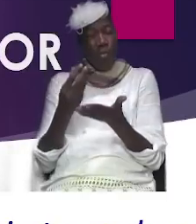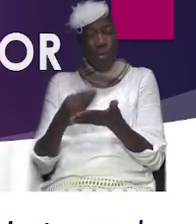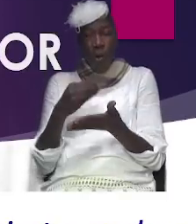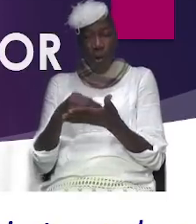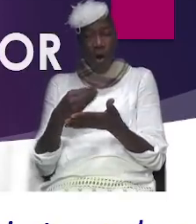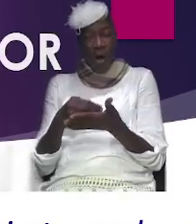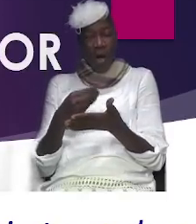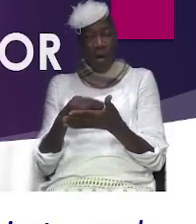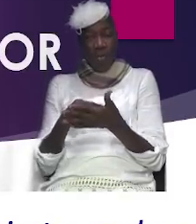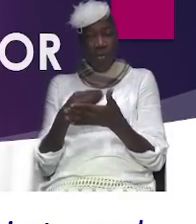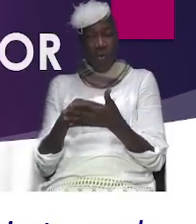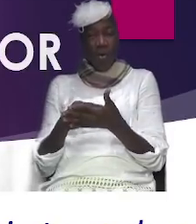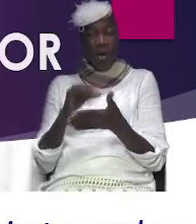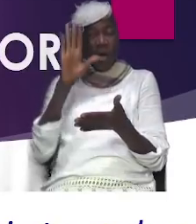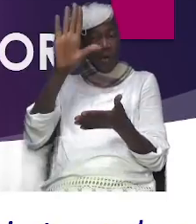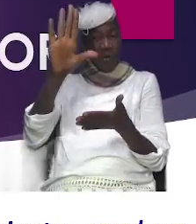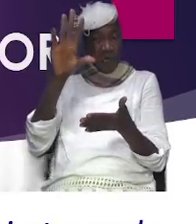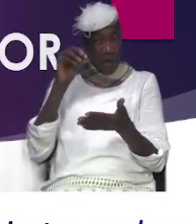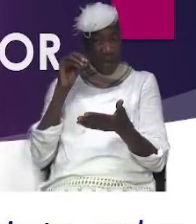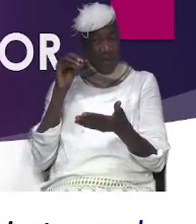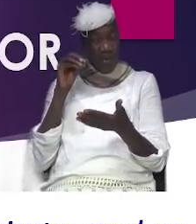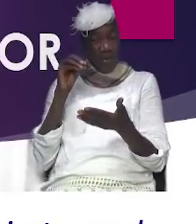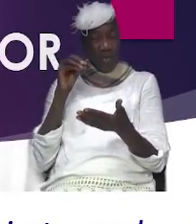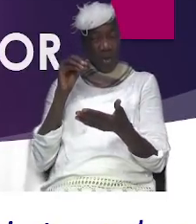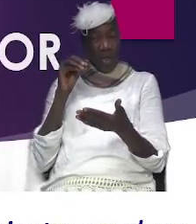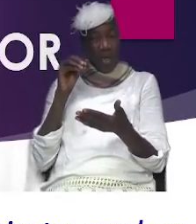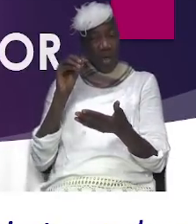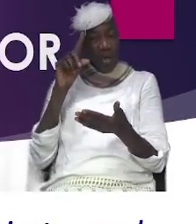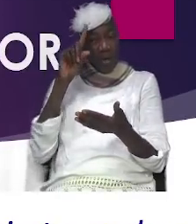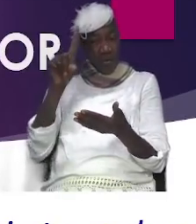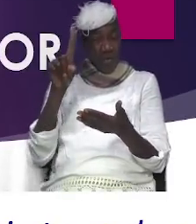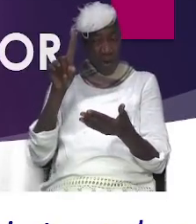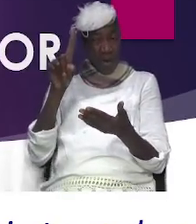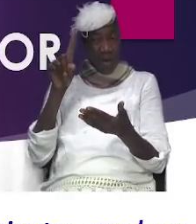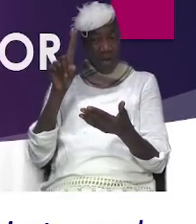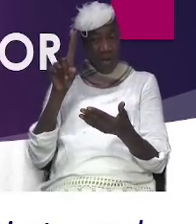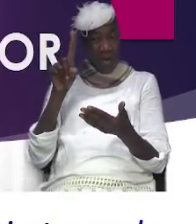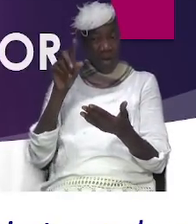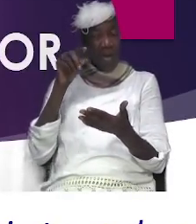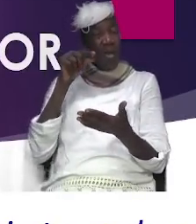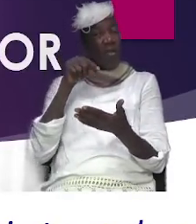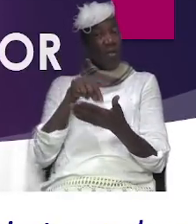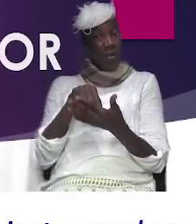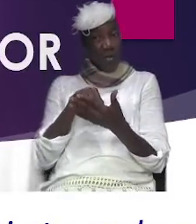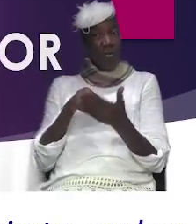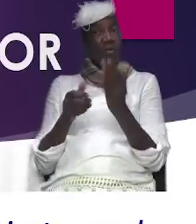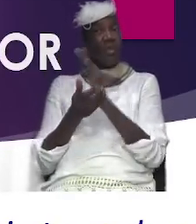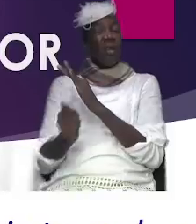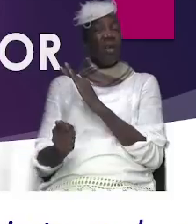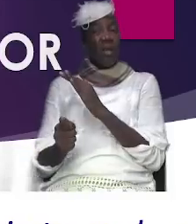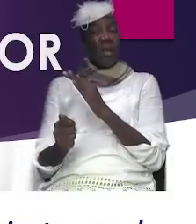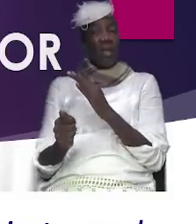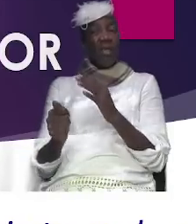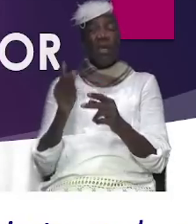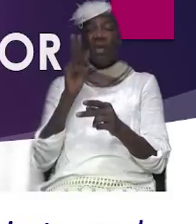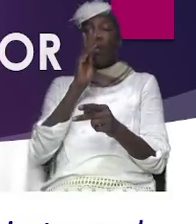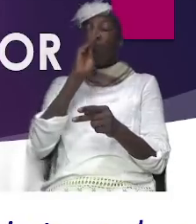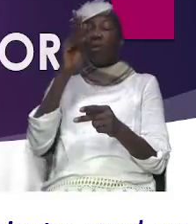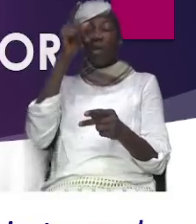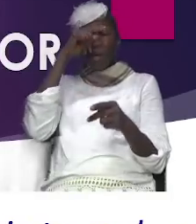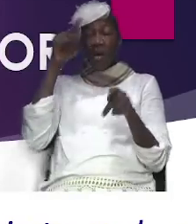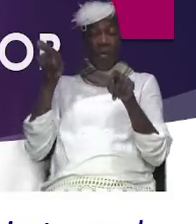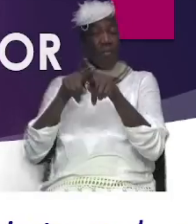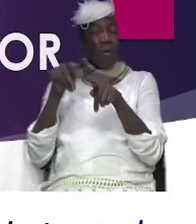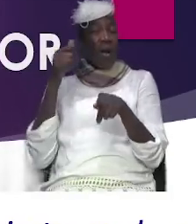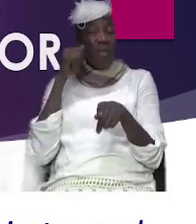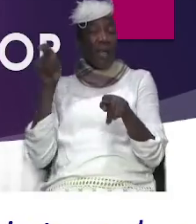extra $1,000, brethren beloved, be your brother's keeper in hospitality and